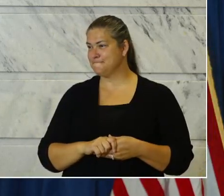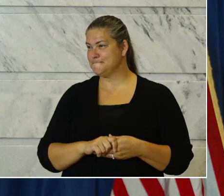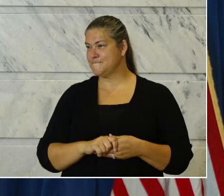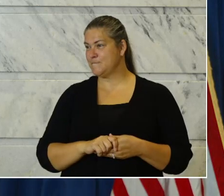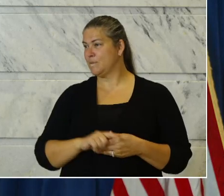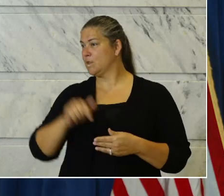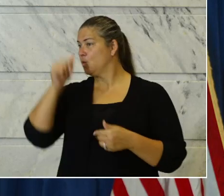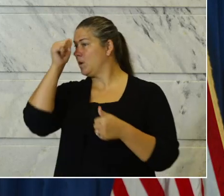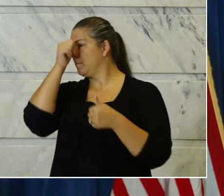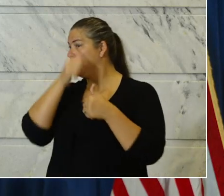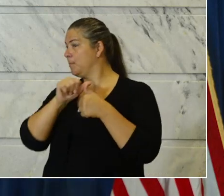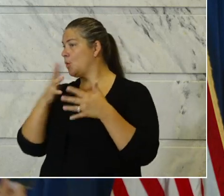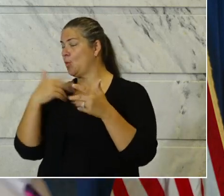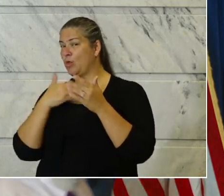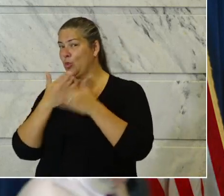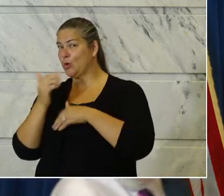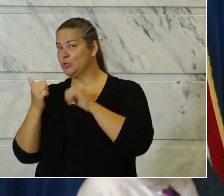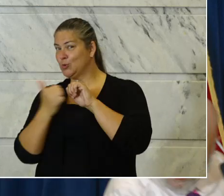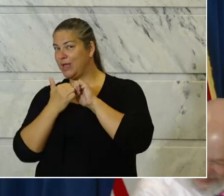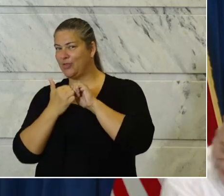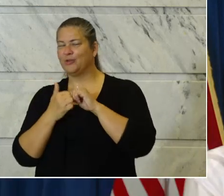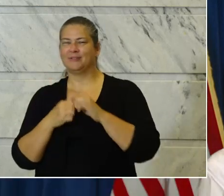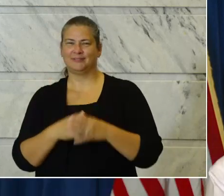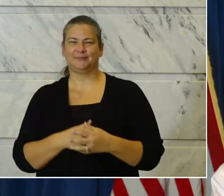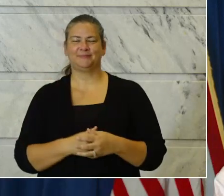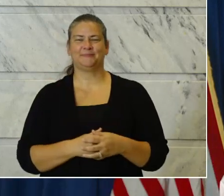Remember, we'll get through this together. Yes, sir.